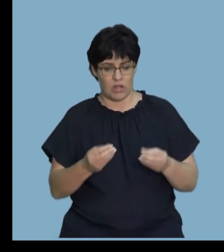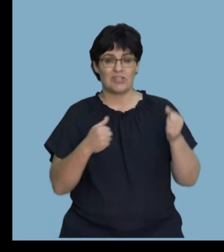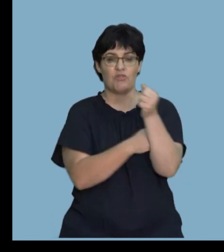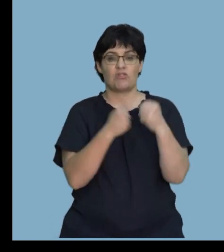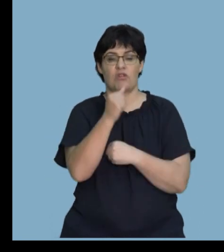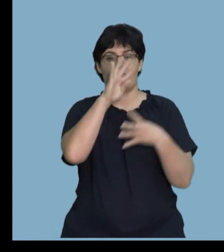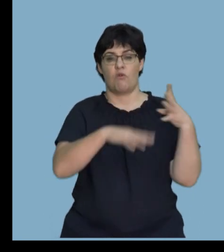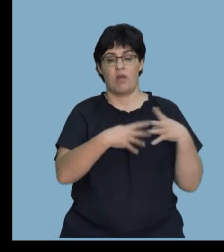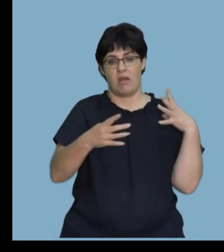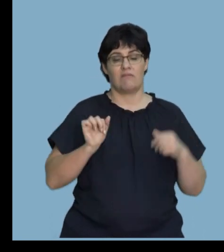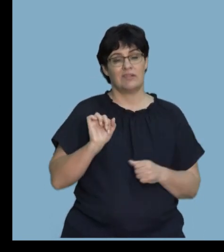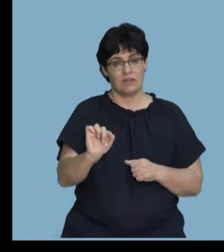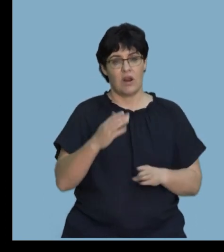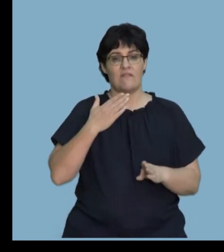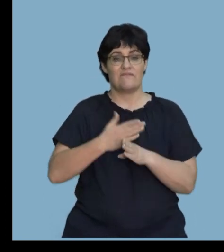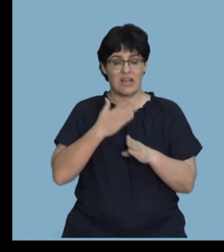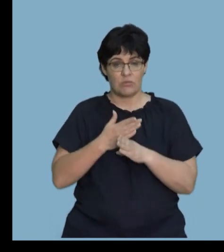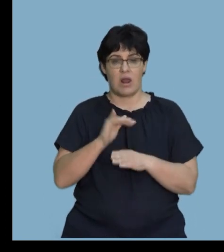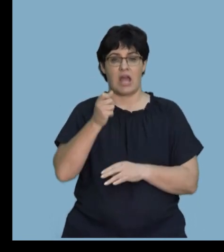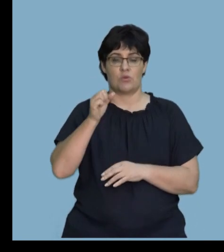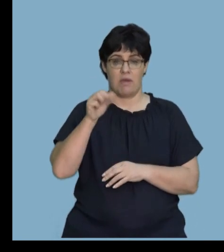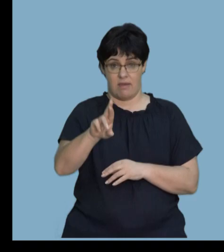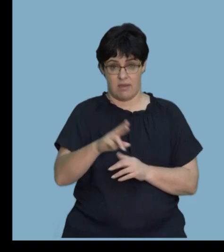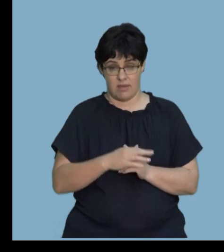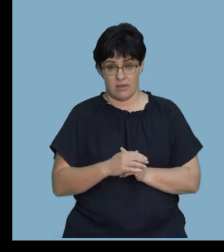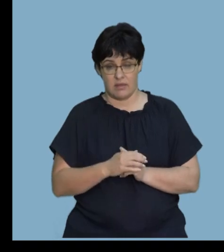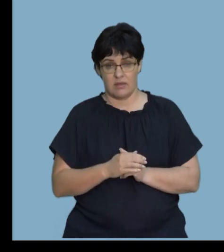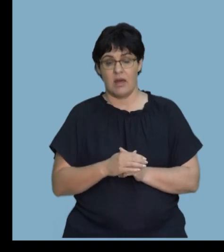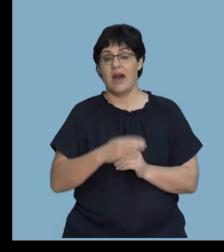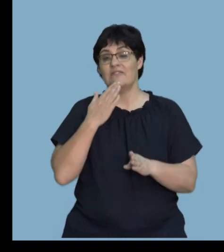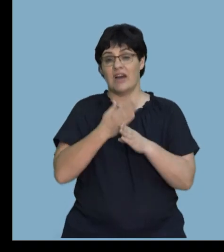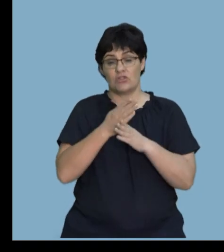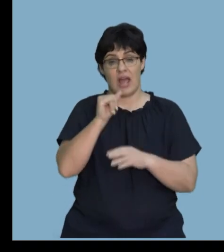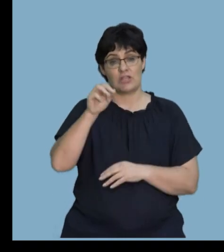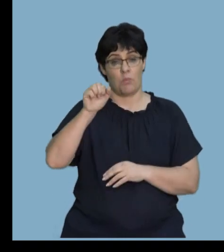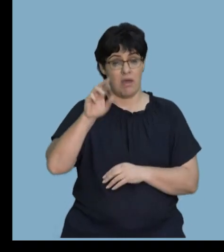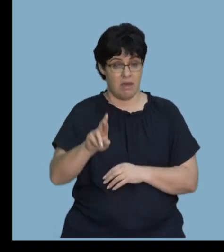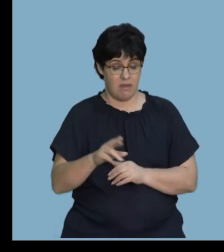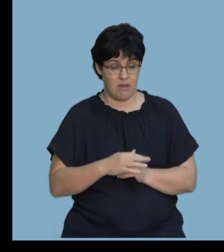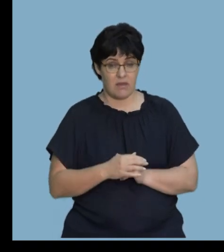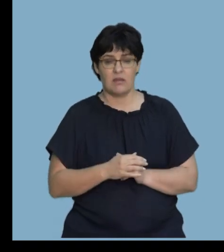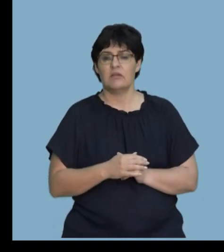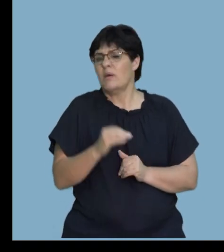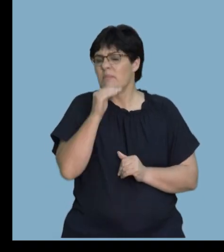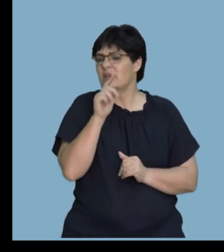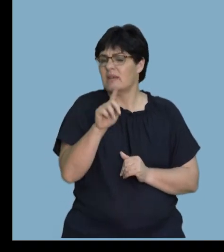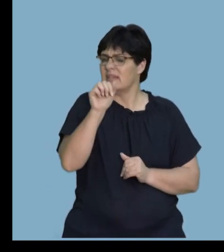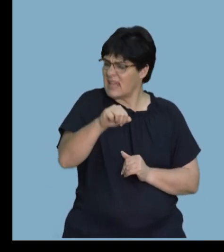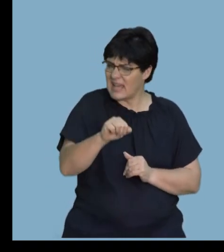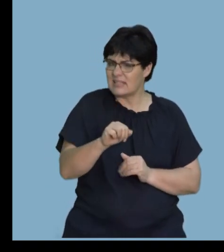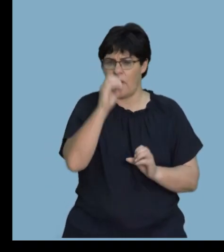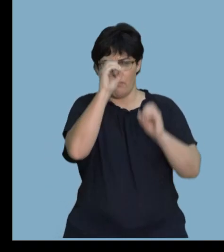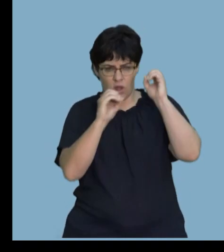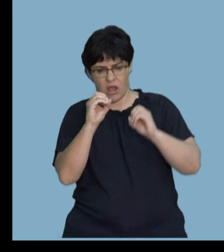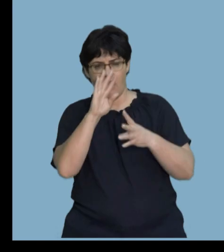its functional isomer. Now, the functional isomer, it means, yes, the molecular formula is still the